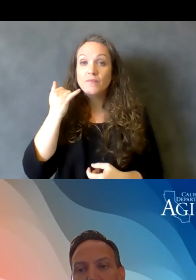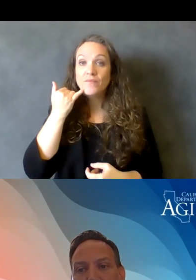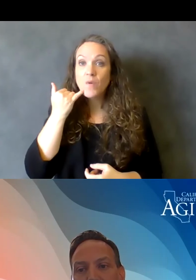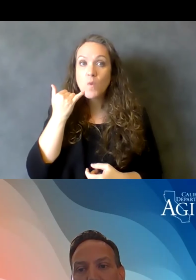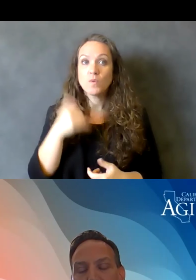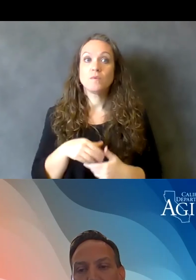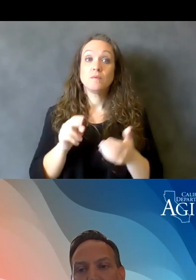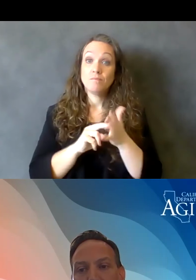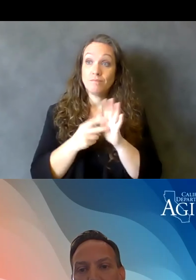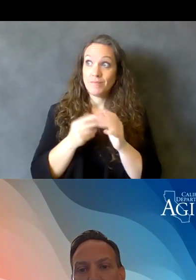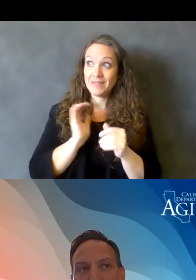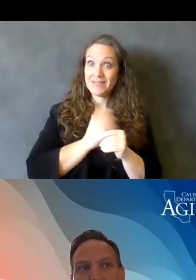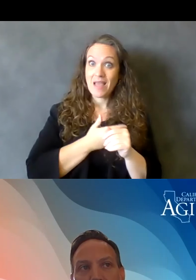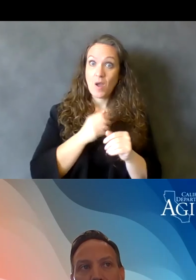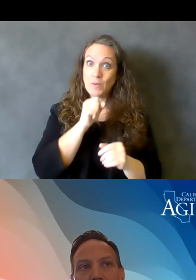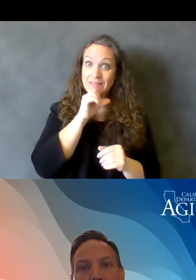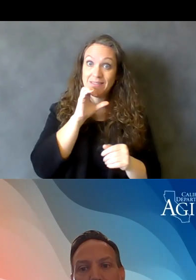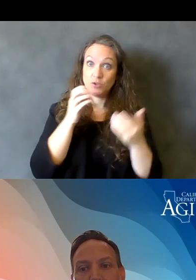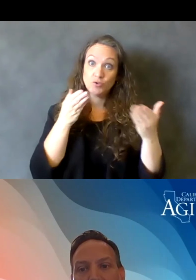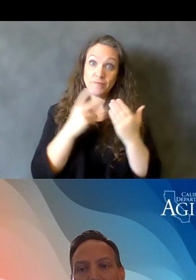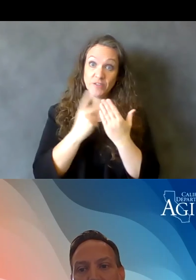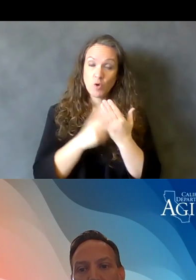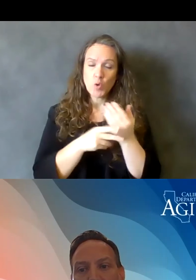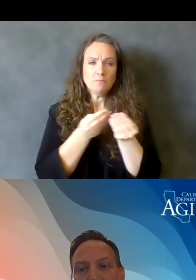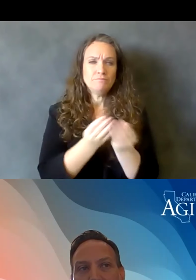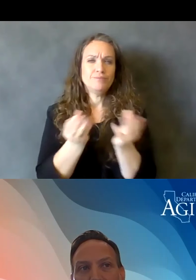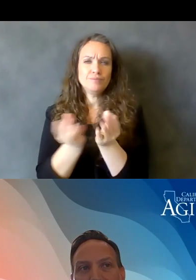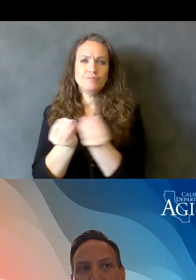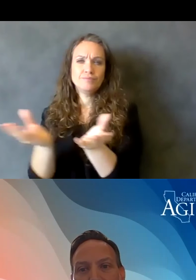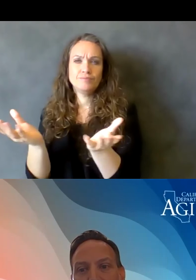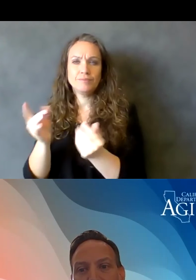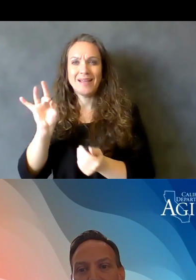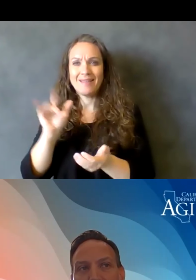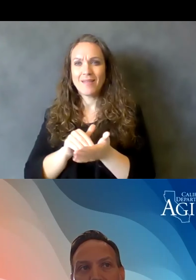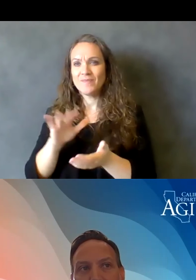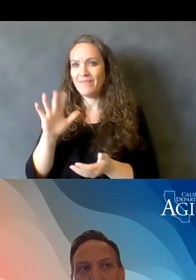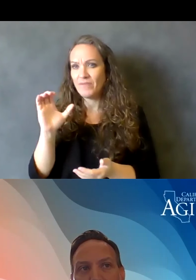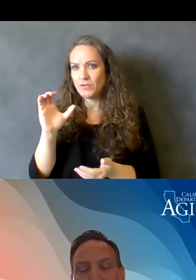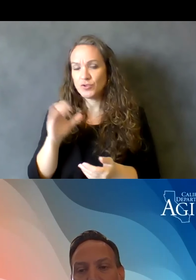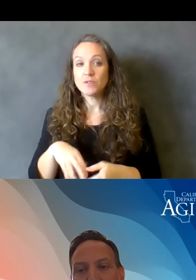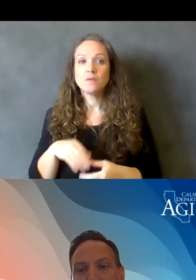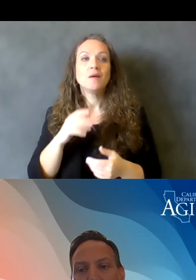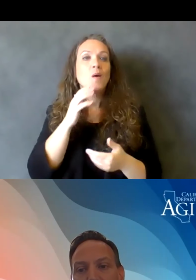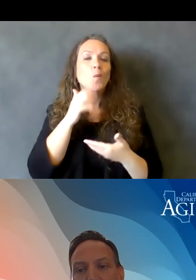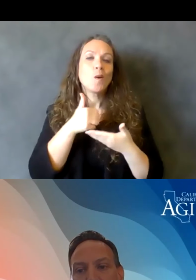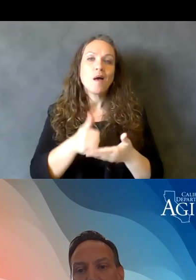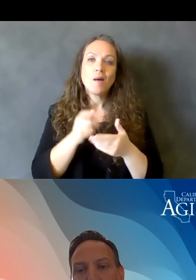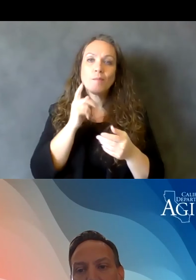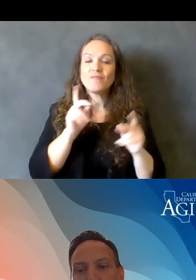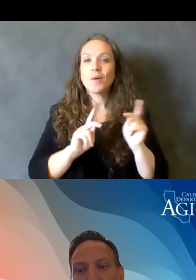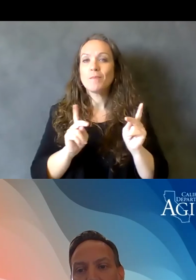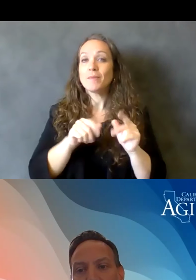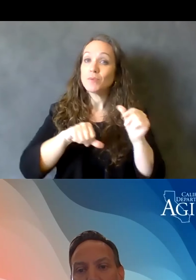multi-service senior services programs. And this will again help with social engagement, day-to-day tasks,